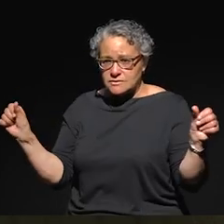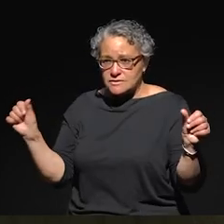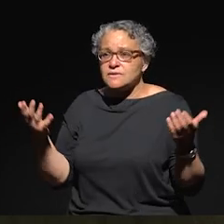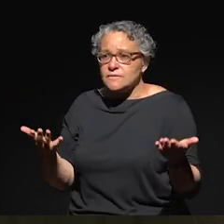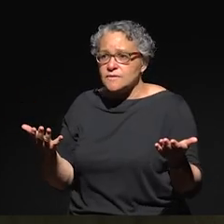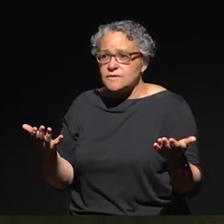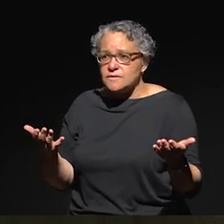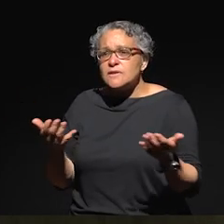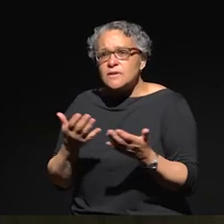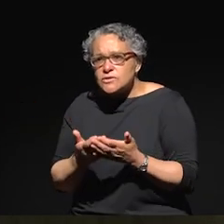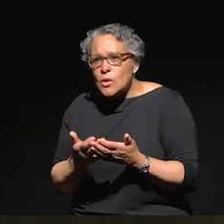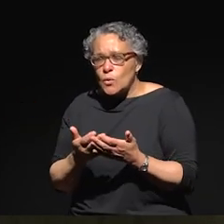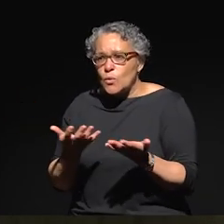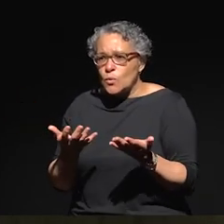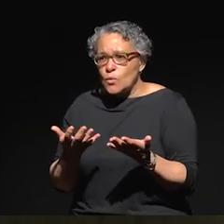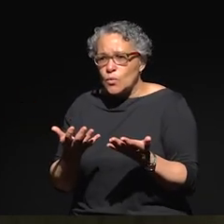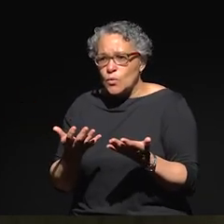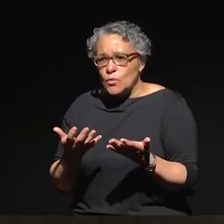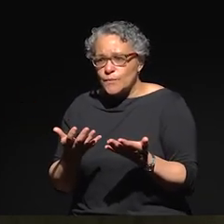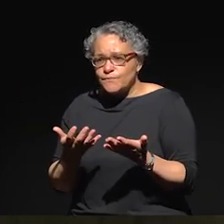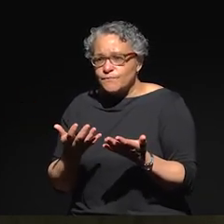So he's very closely studying this, and one of his